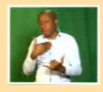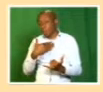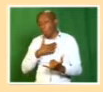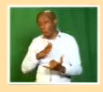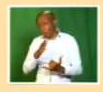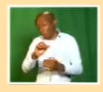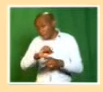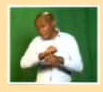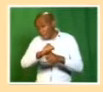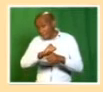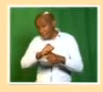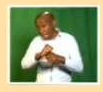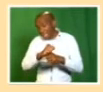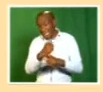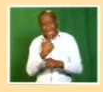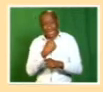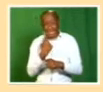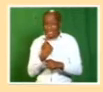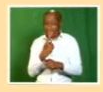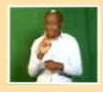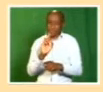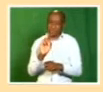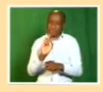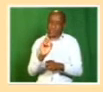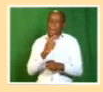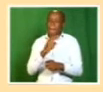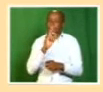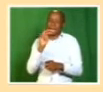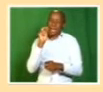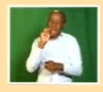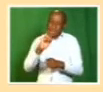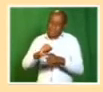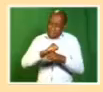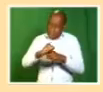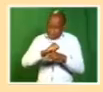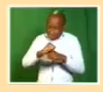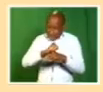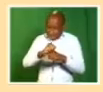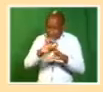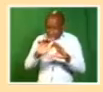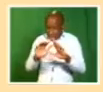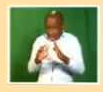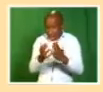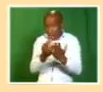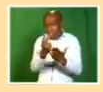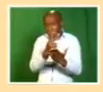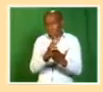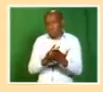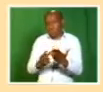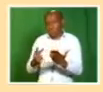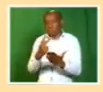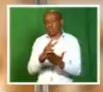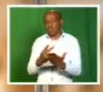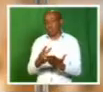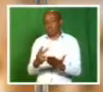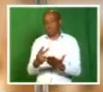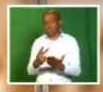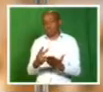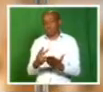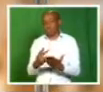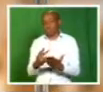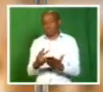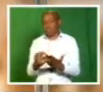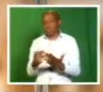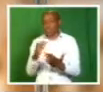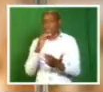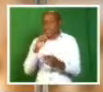course, it doesn't come easily. You just need to practice how to sketch graphs of quadratic functions